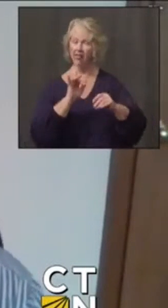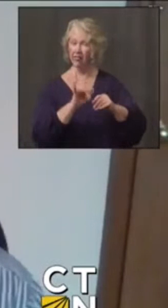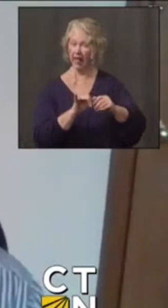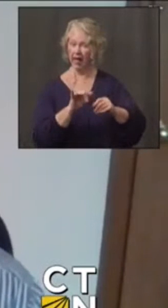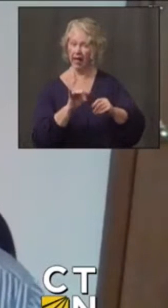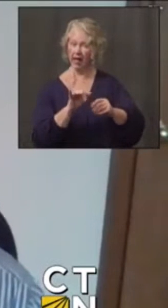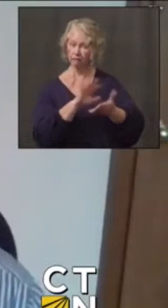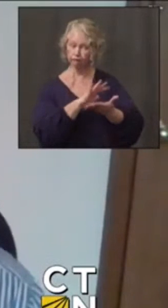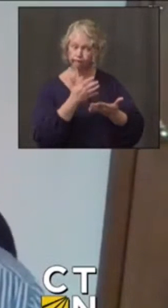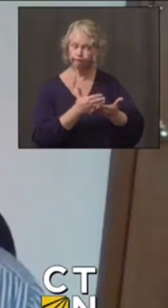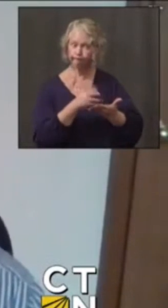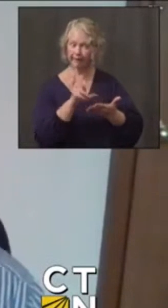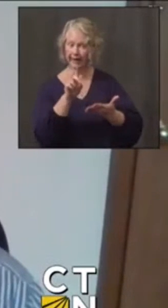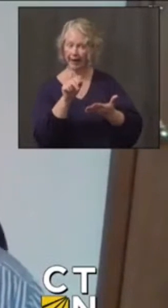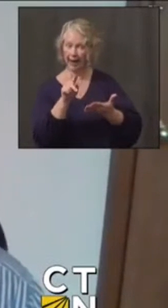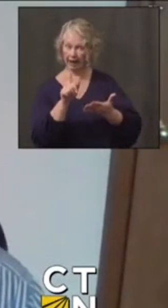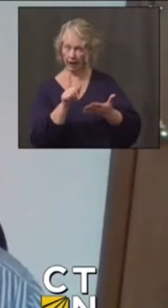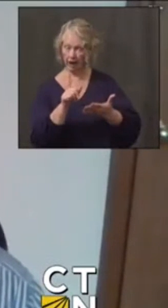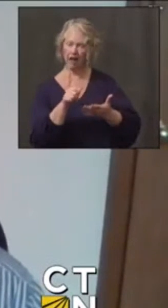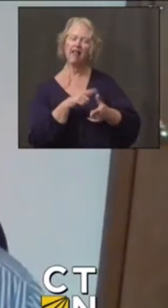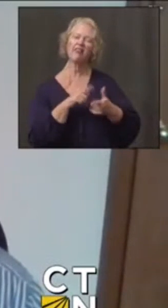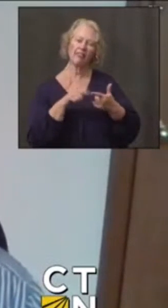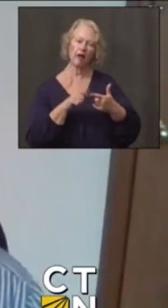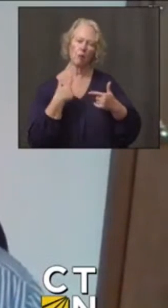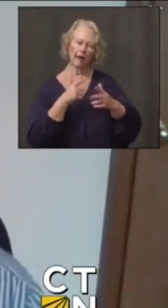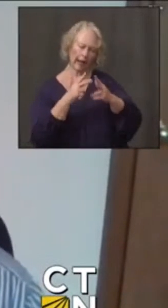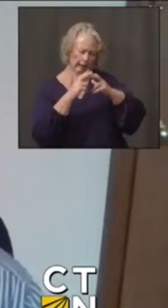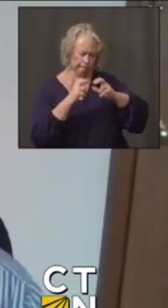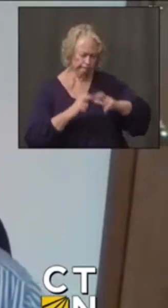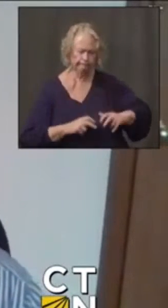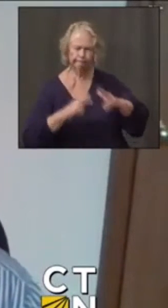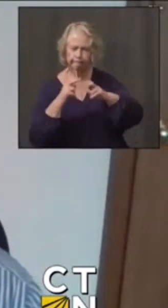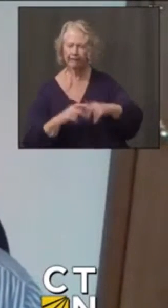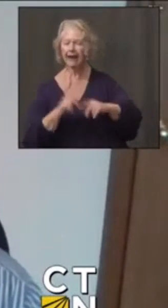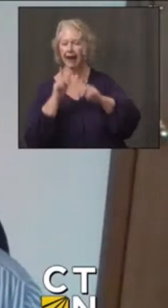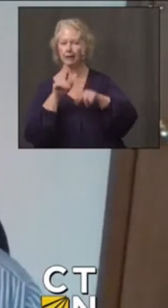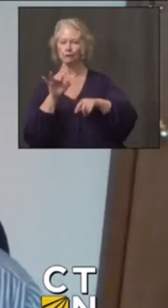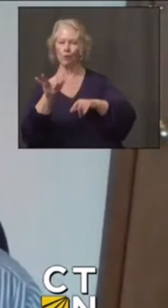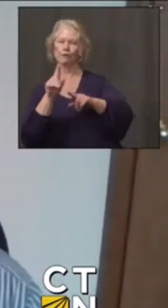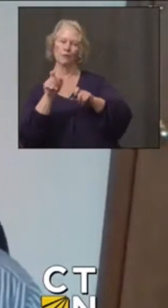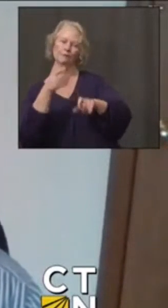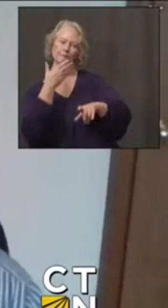our disposal, we can start to answer some of the questions you're asking.